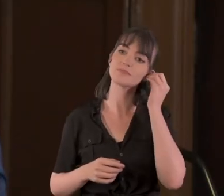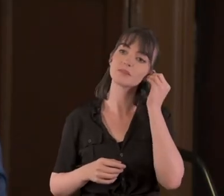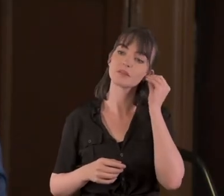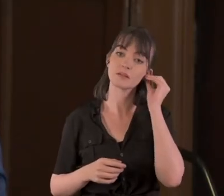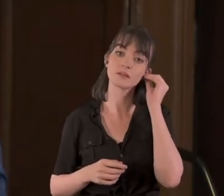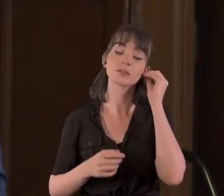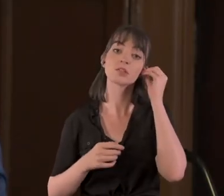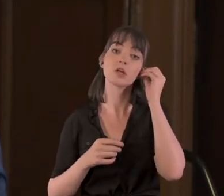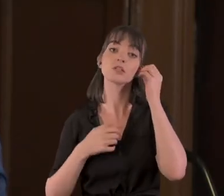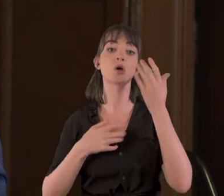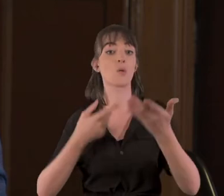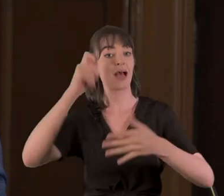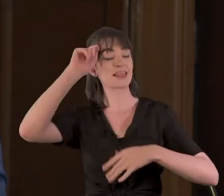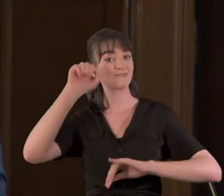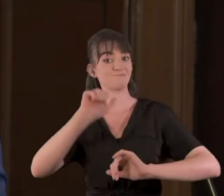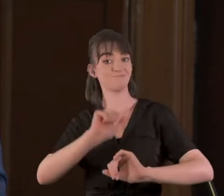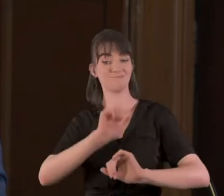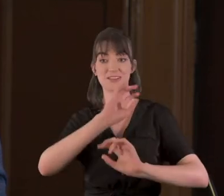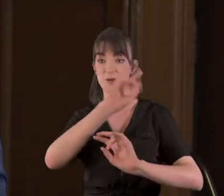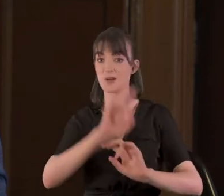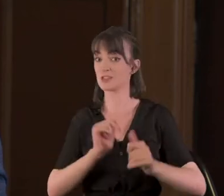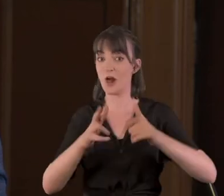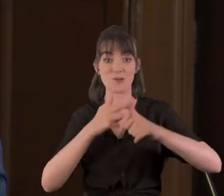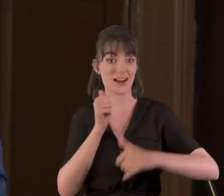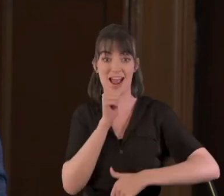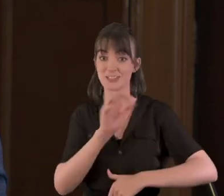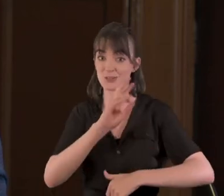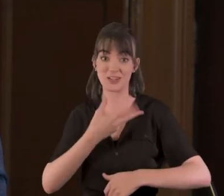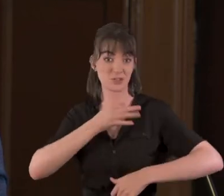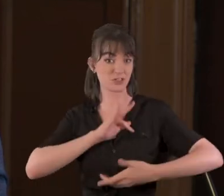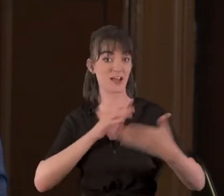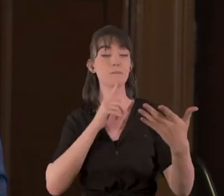question you've largely answered the question, but